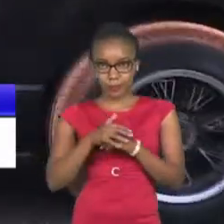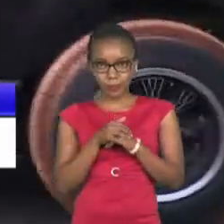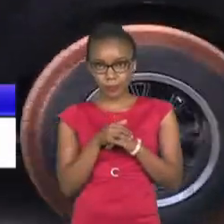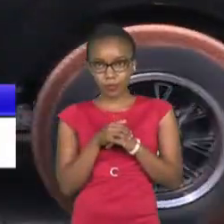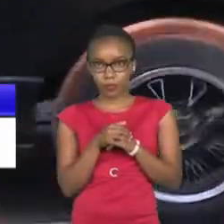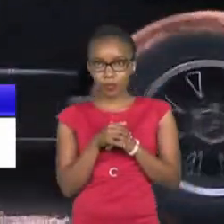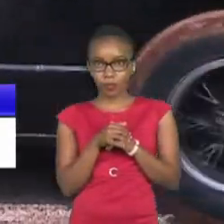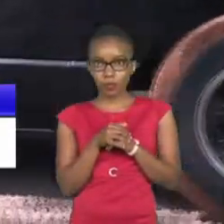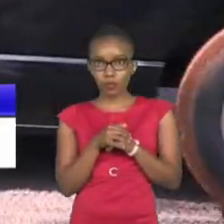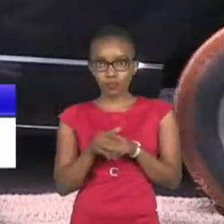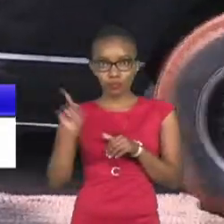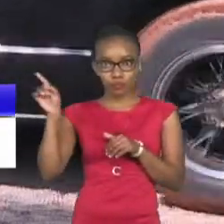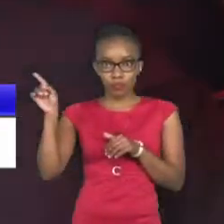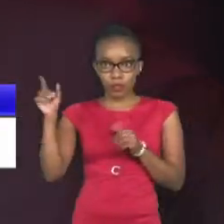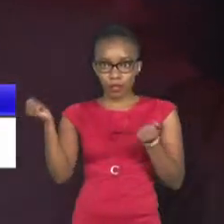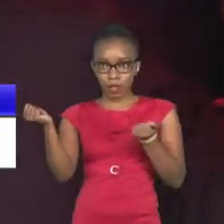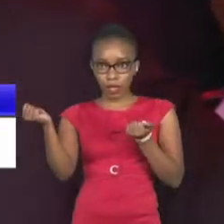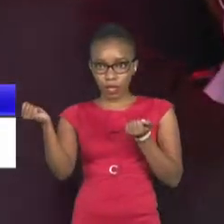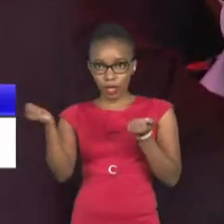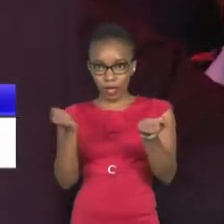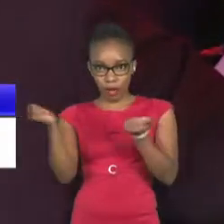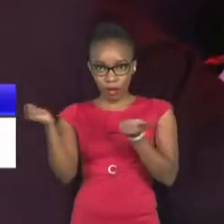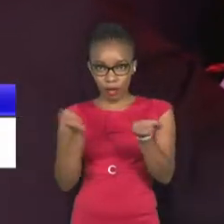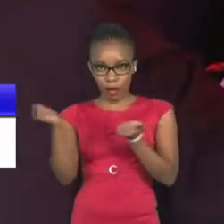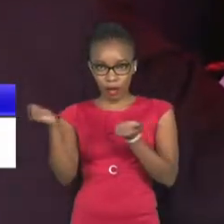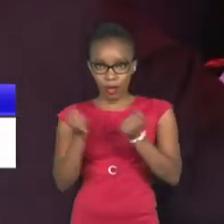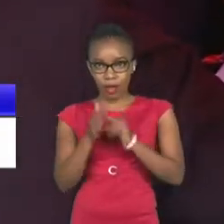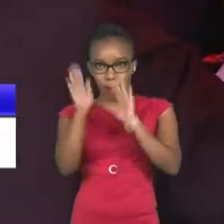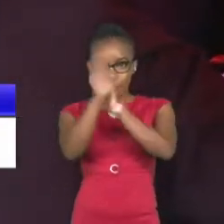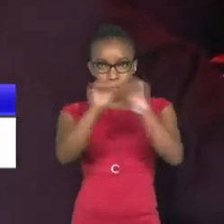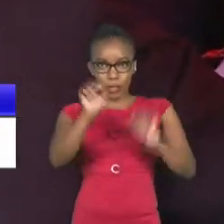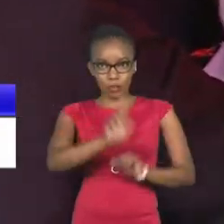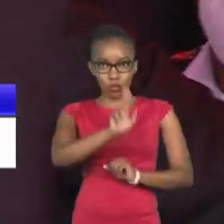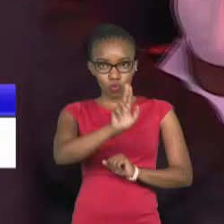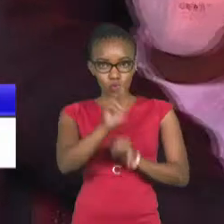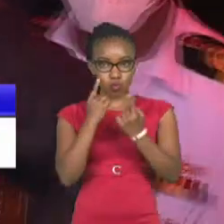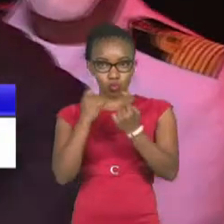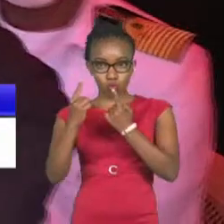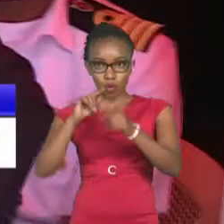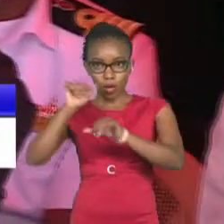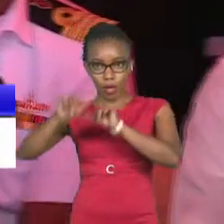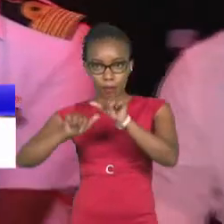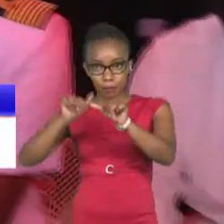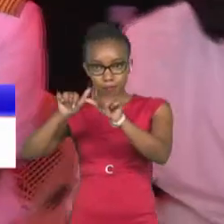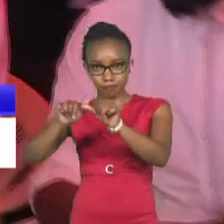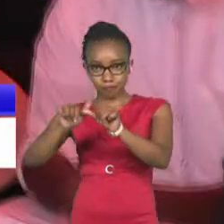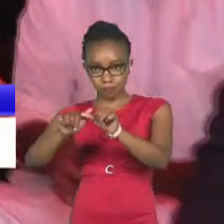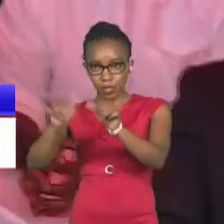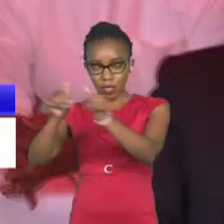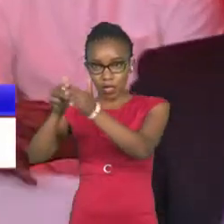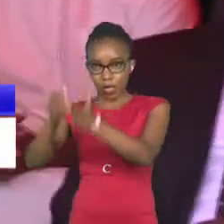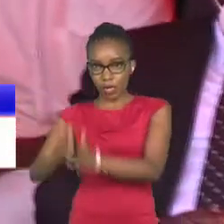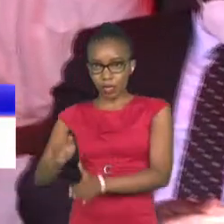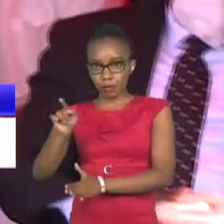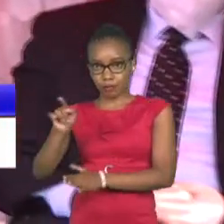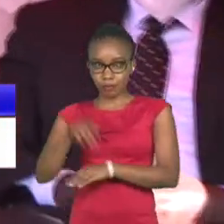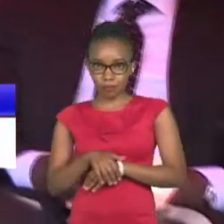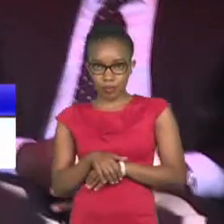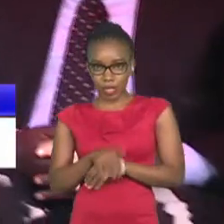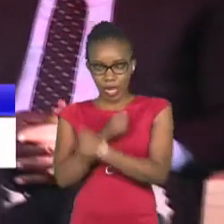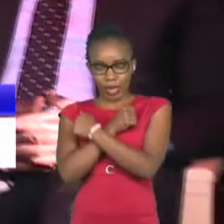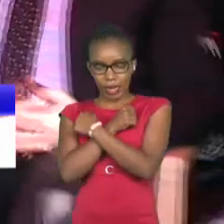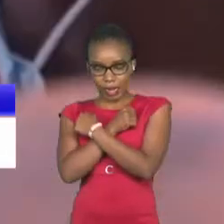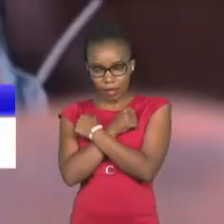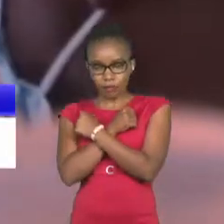From this house, President Kenyatta, who addressed the mourners, termed Haji as a leader who had interests of his people and the country